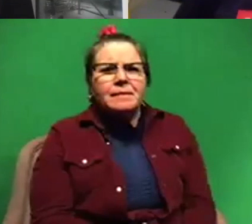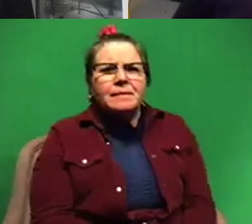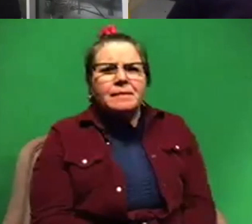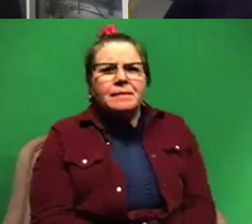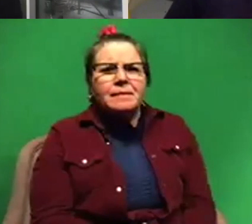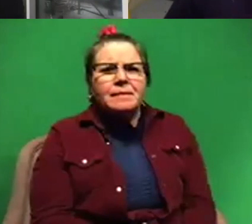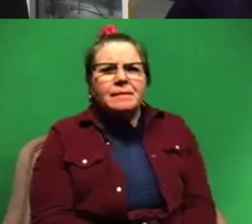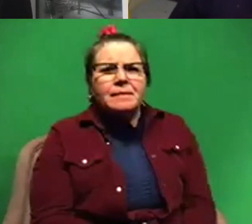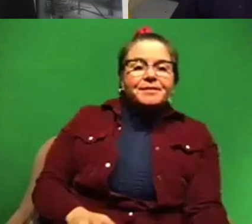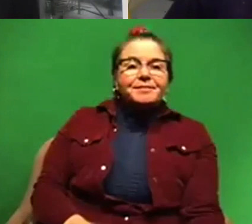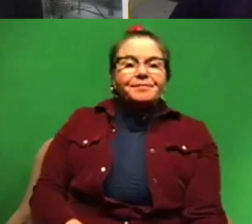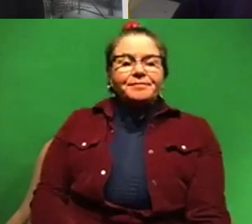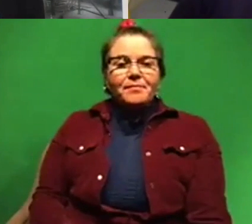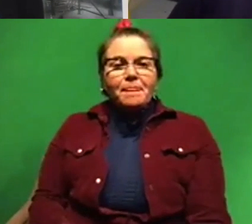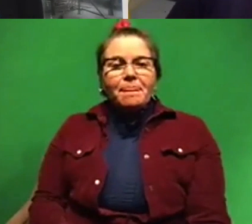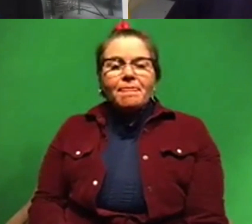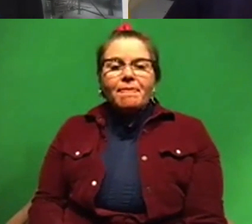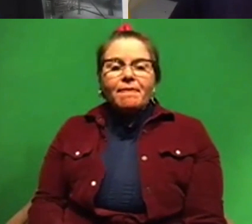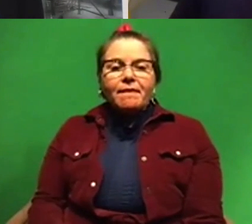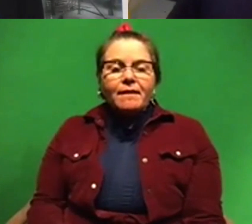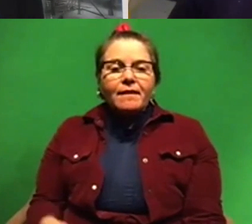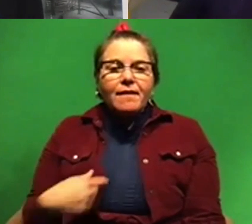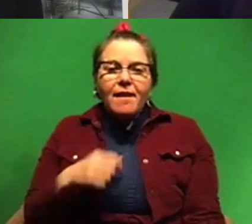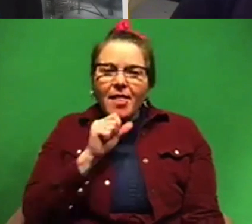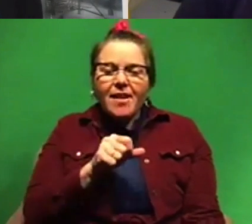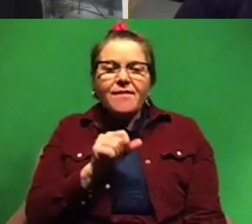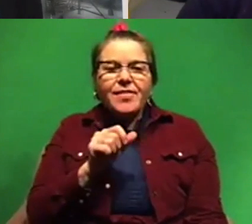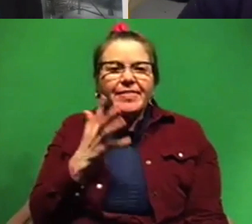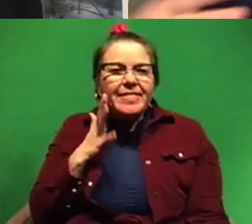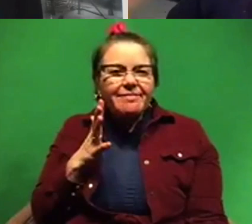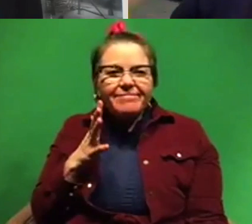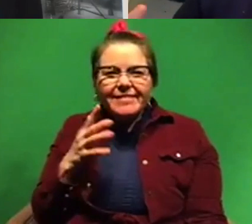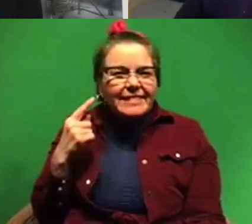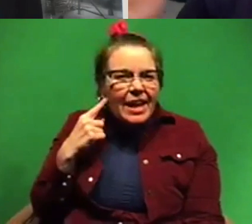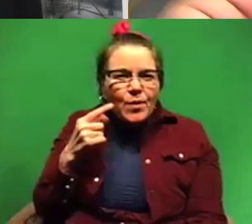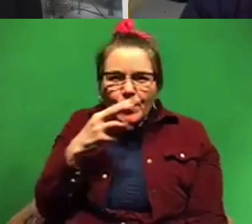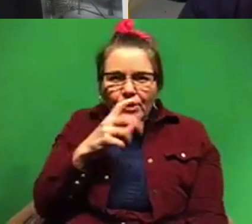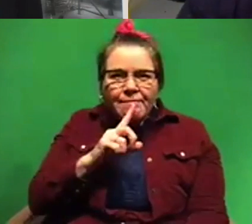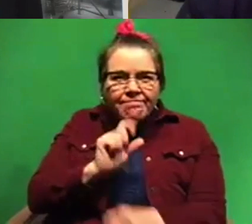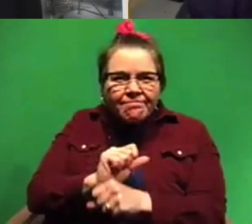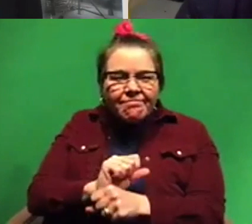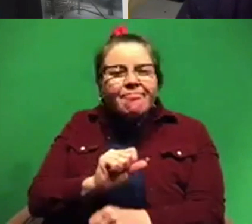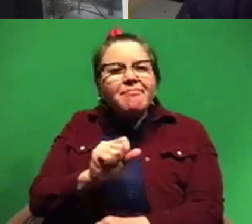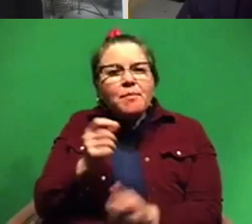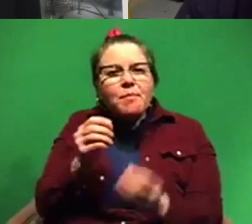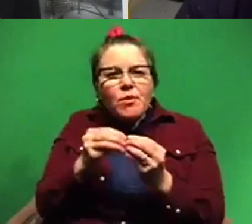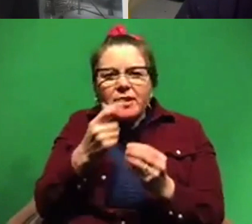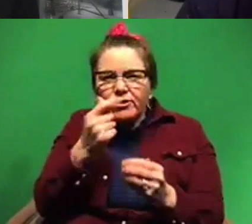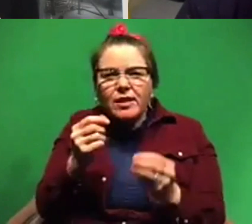I love like things that sound weird but are actually more interesting the deeper you get into it. That's really